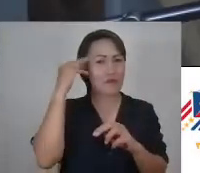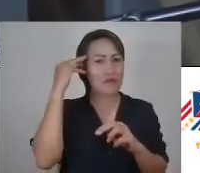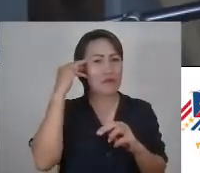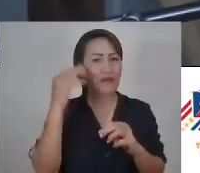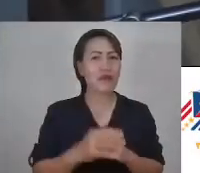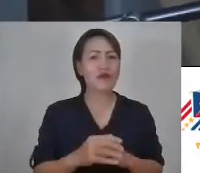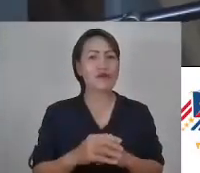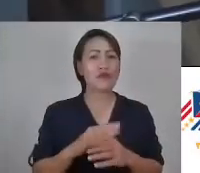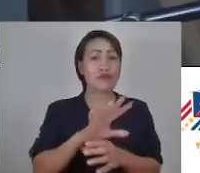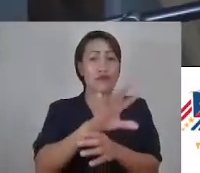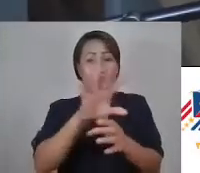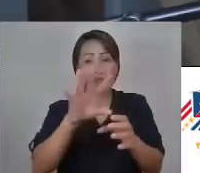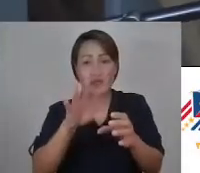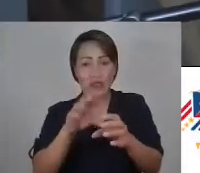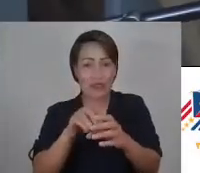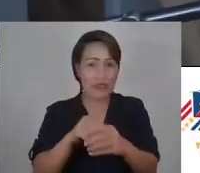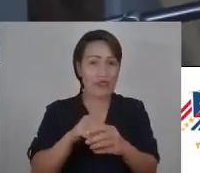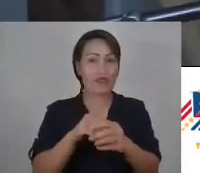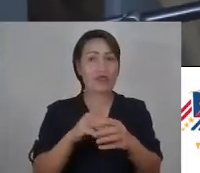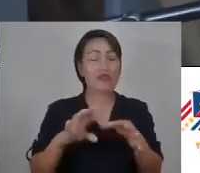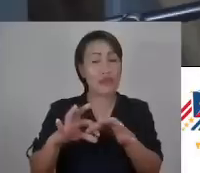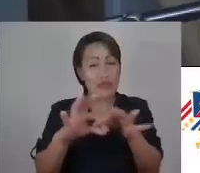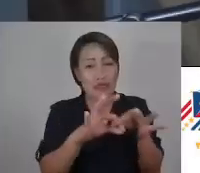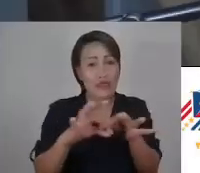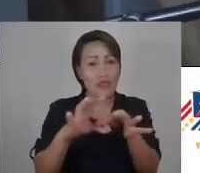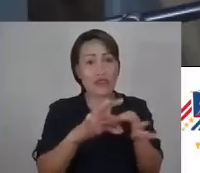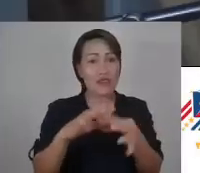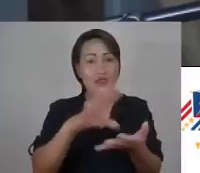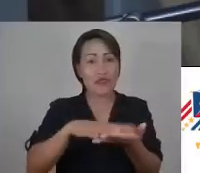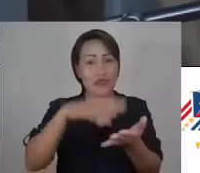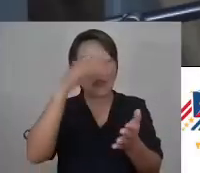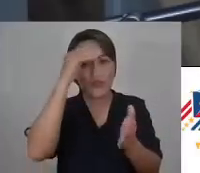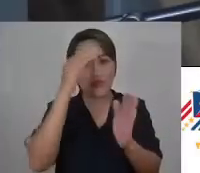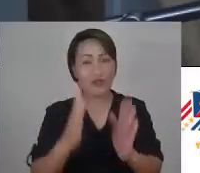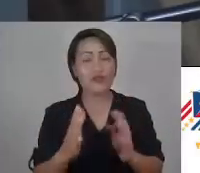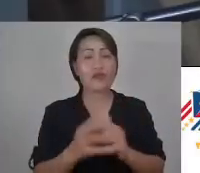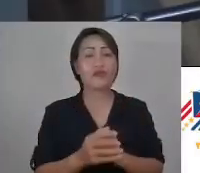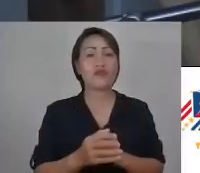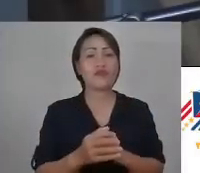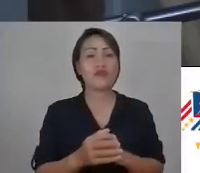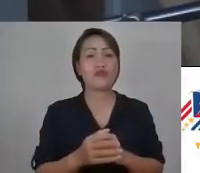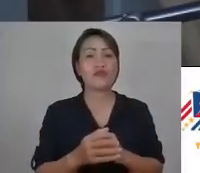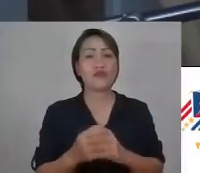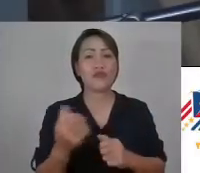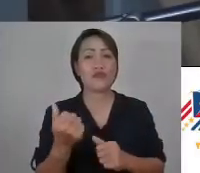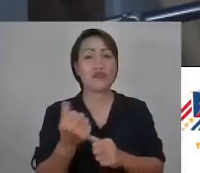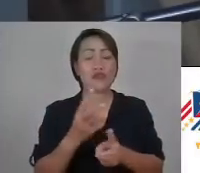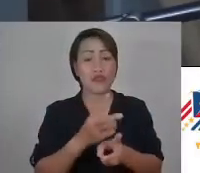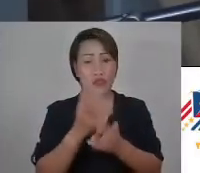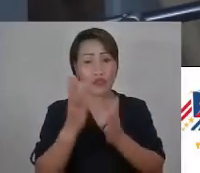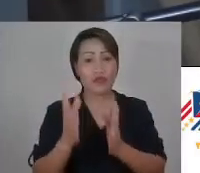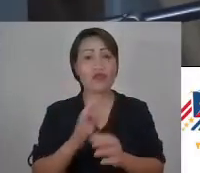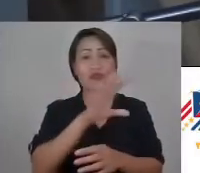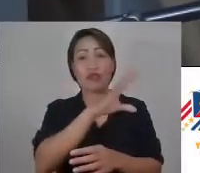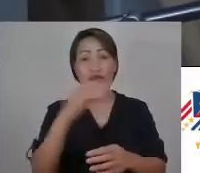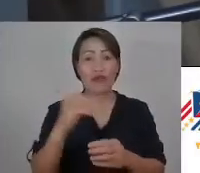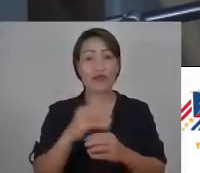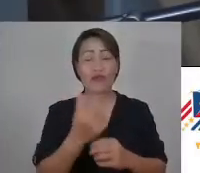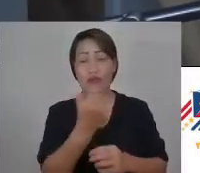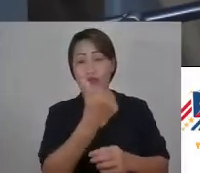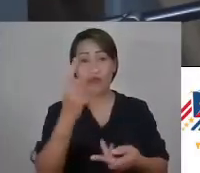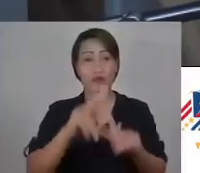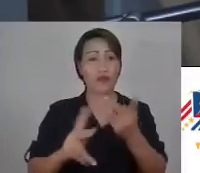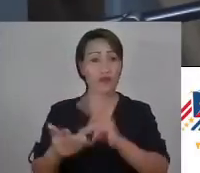among learners, science educators, stakeholders, as well as industry partners.